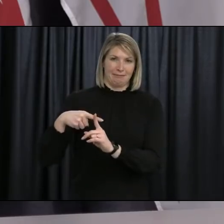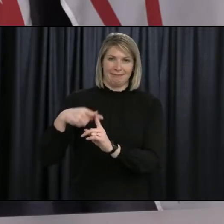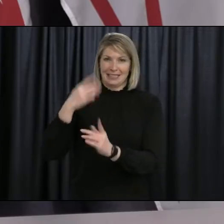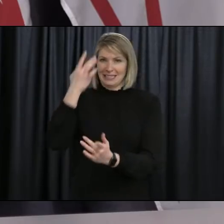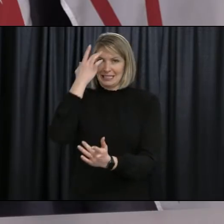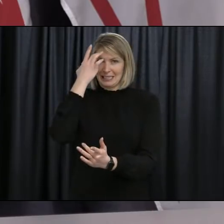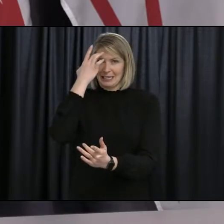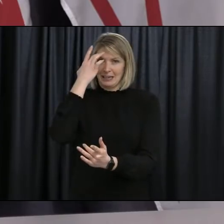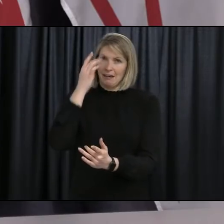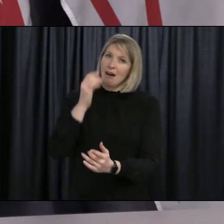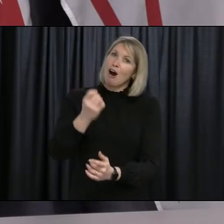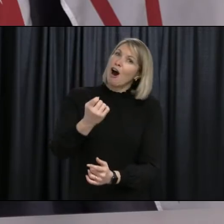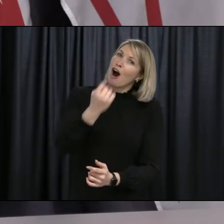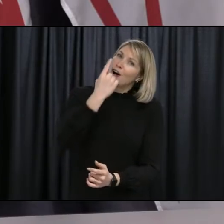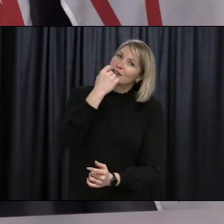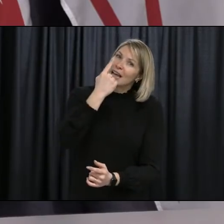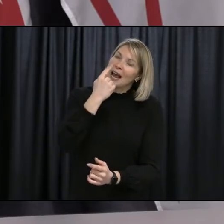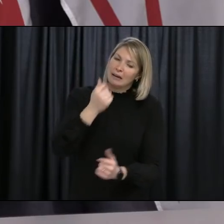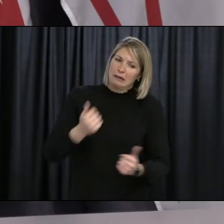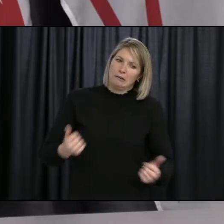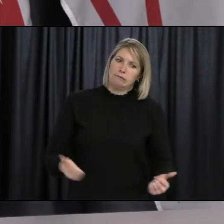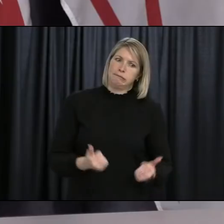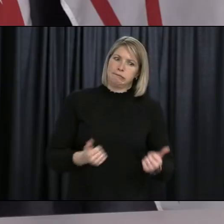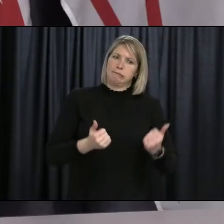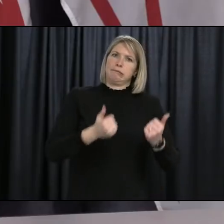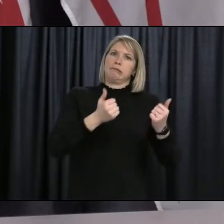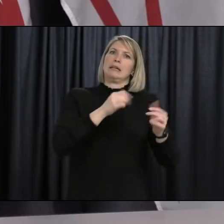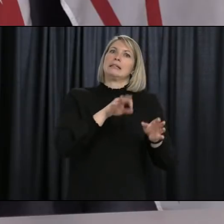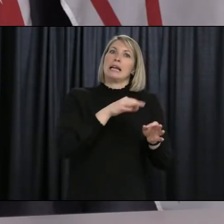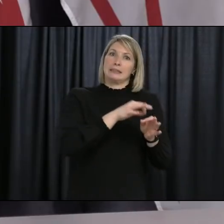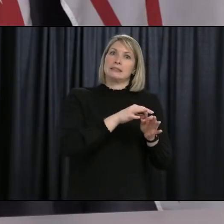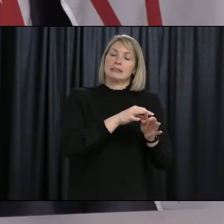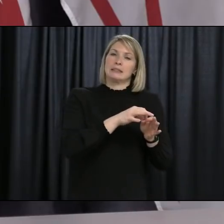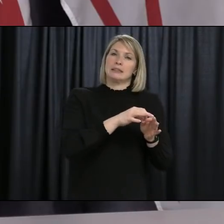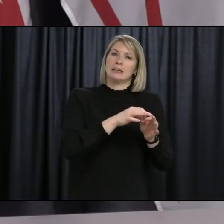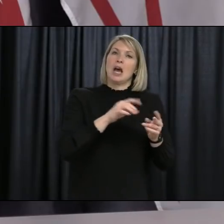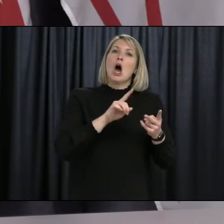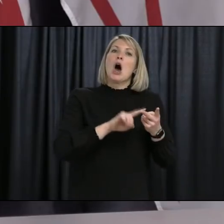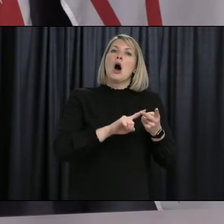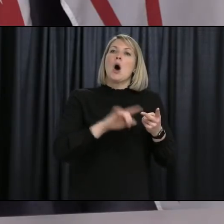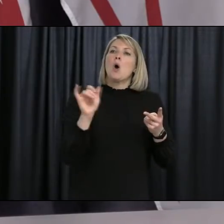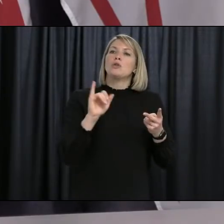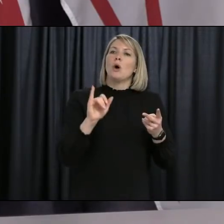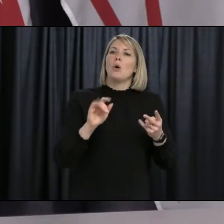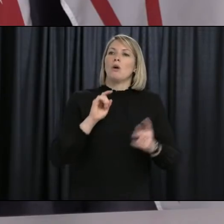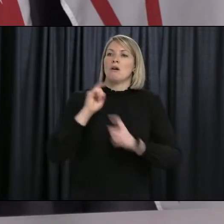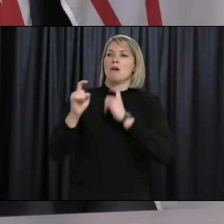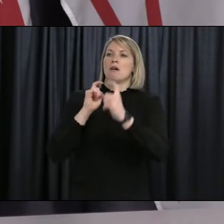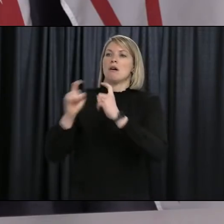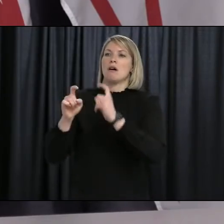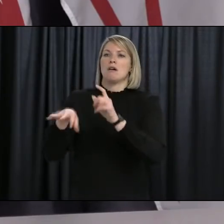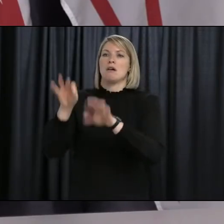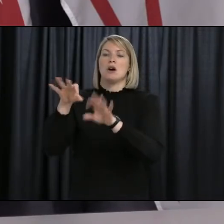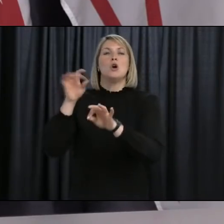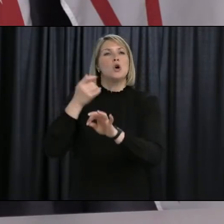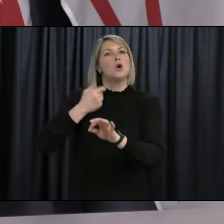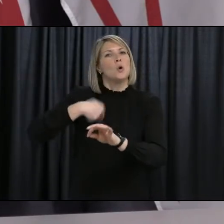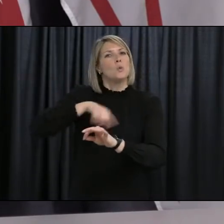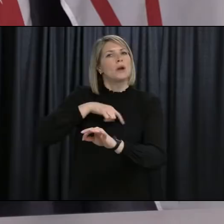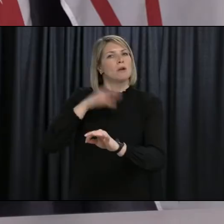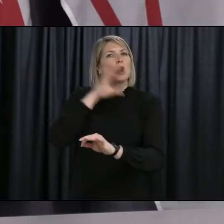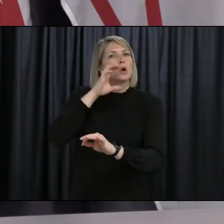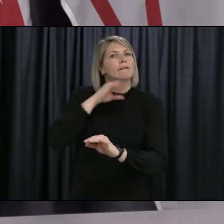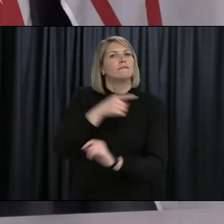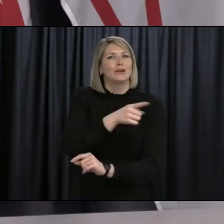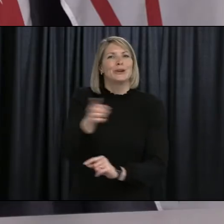of the amount of testing that we're doing and the contact tracing that we're doing. The people that we're finding are people that we're looking for, like we're expecting